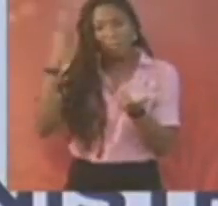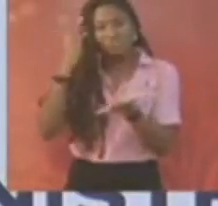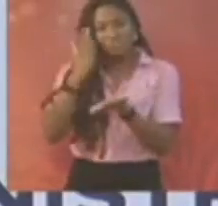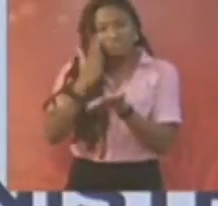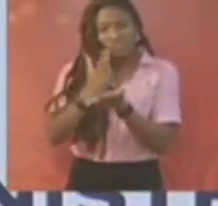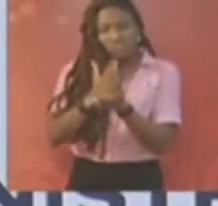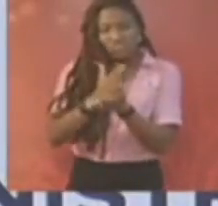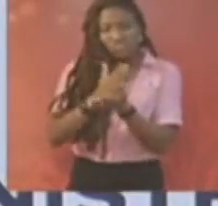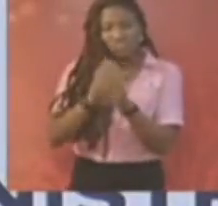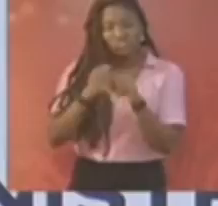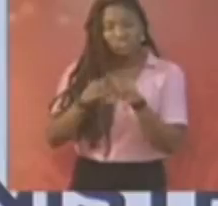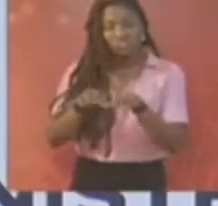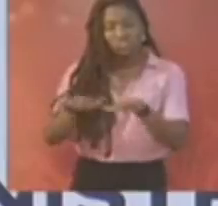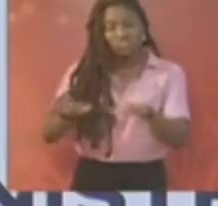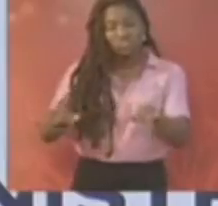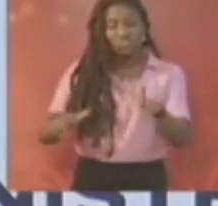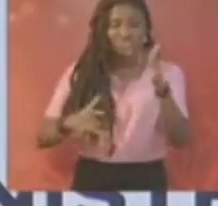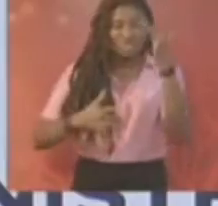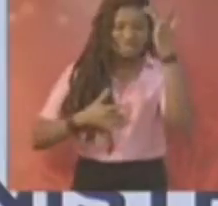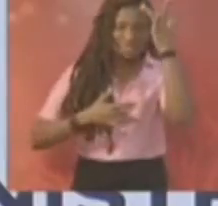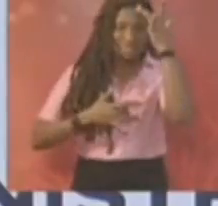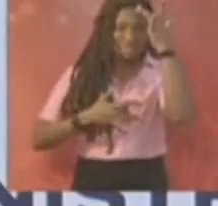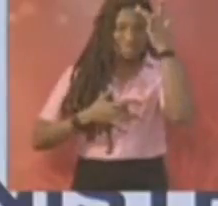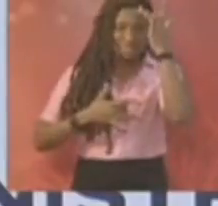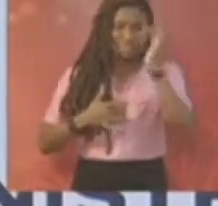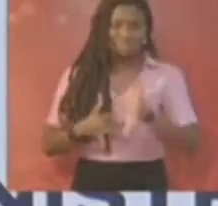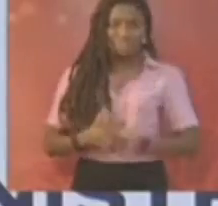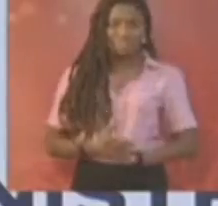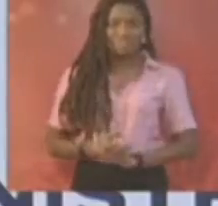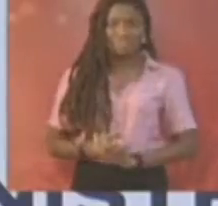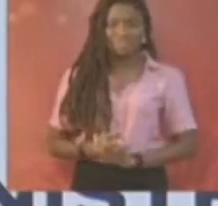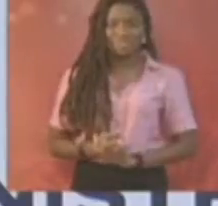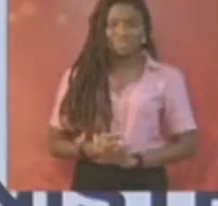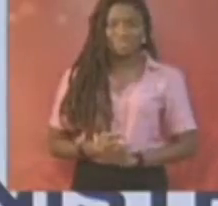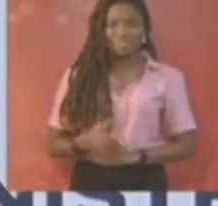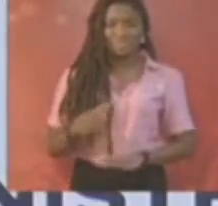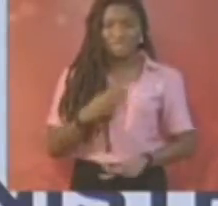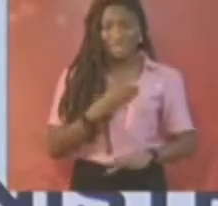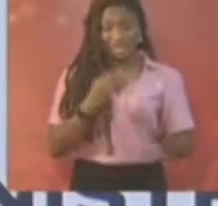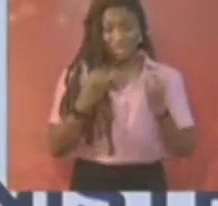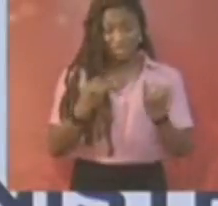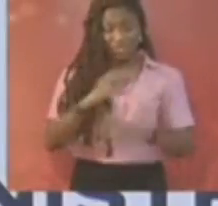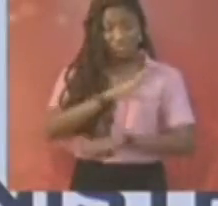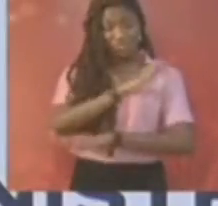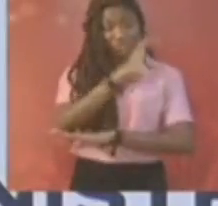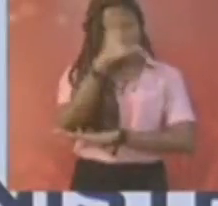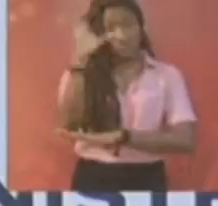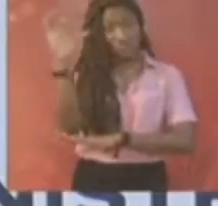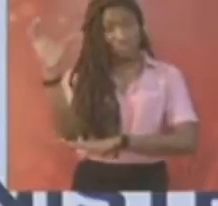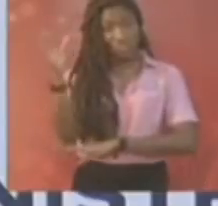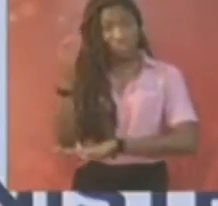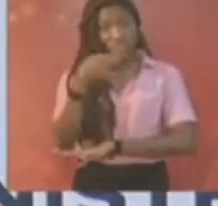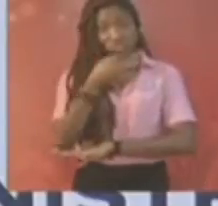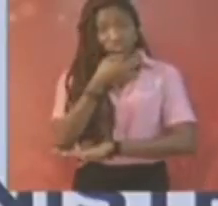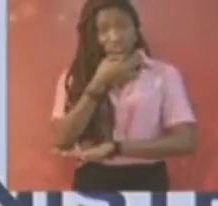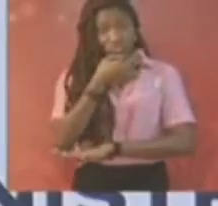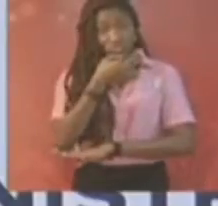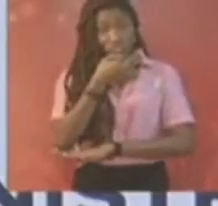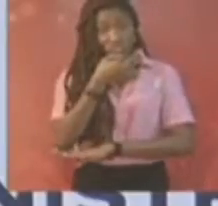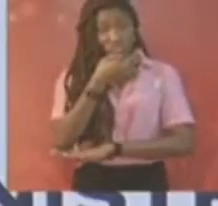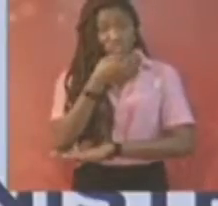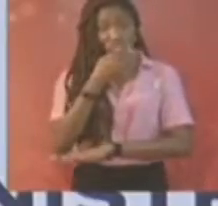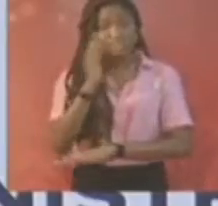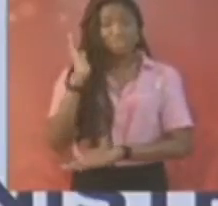virus. And the reduction in these gatherings we do like to have, especially as the Christmas season rolls forward, is going to be an